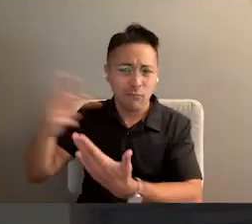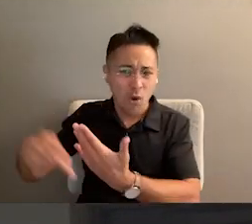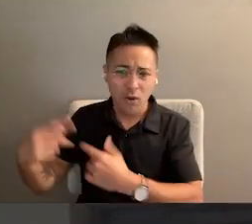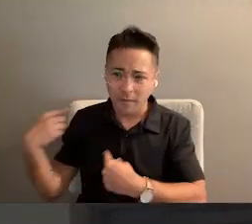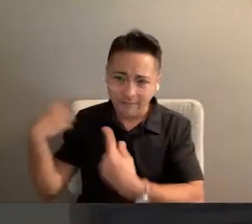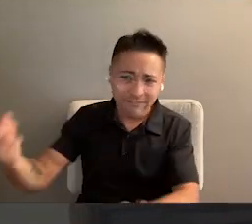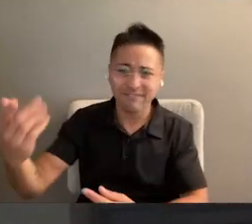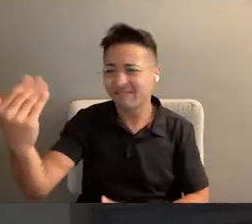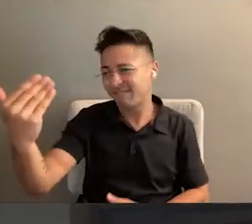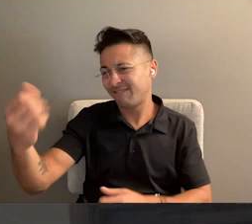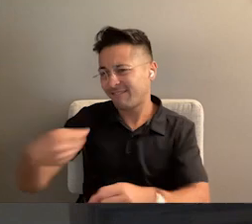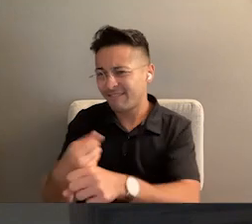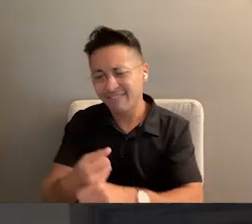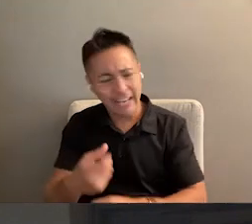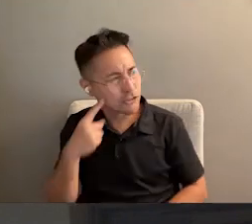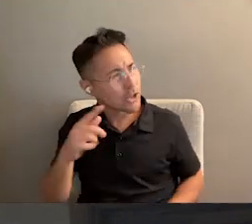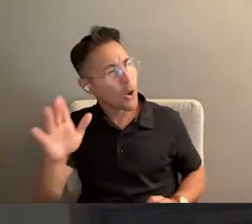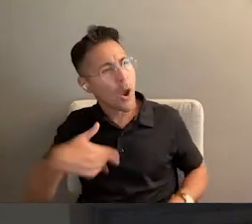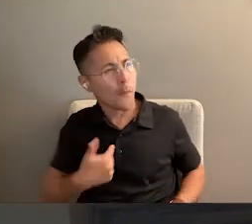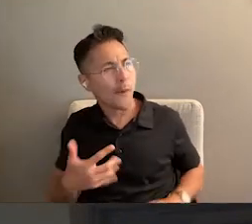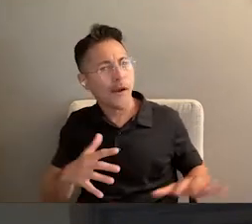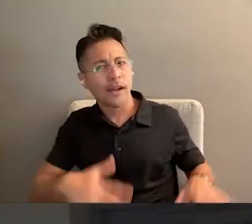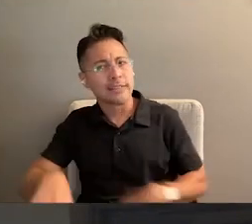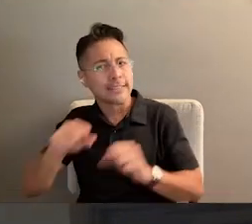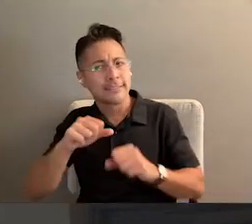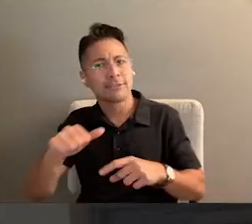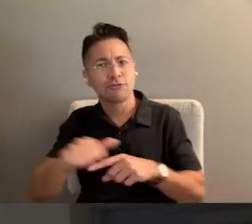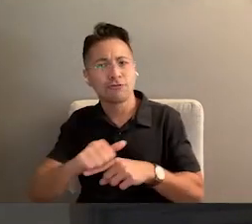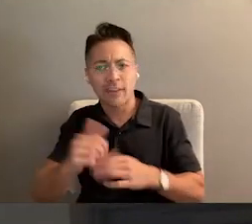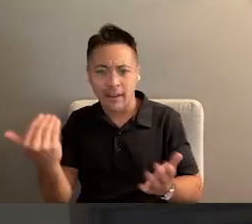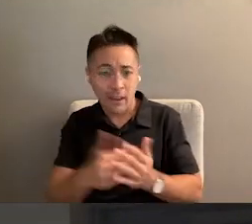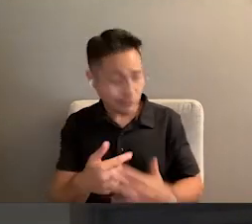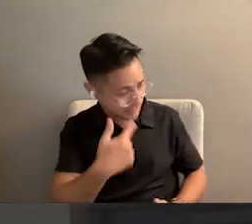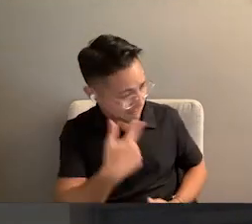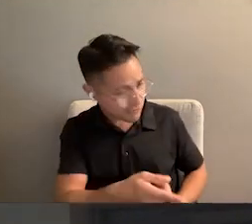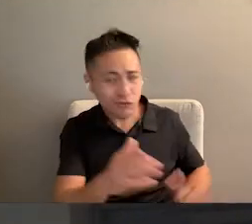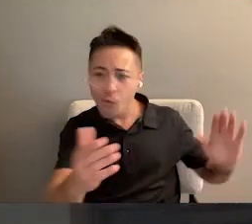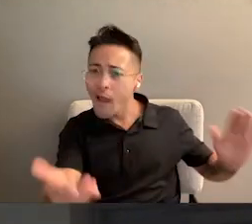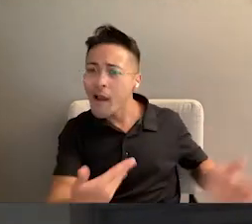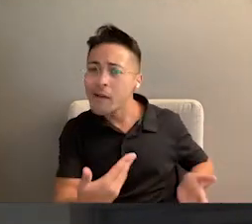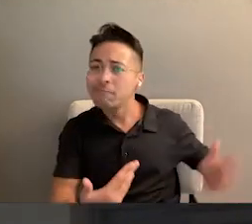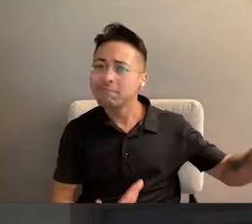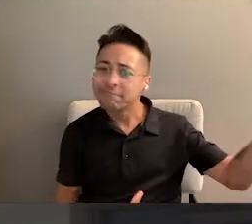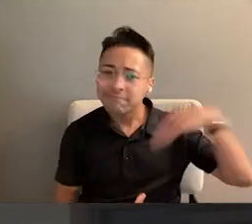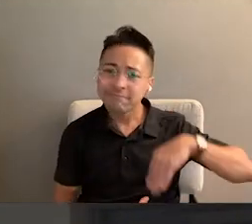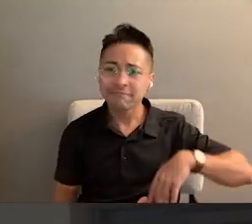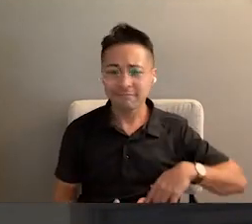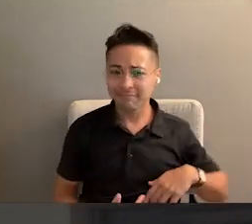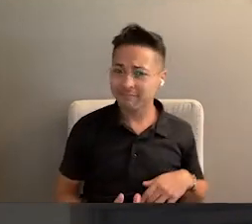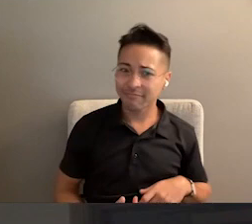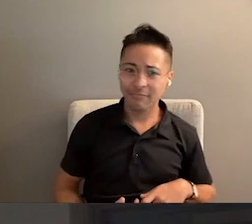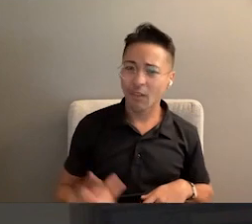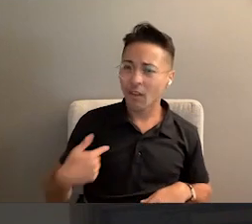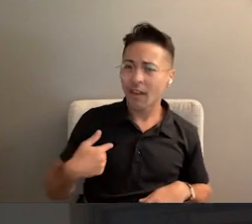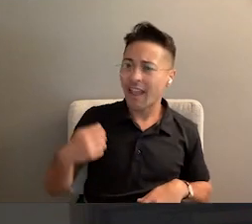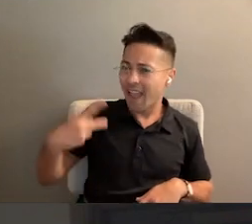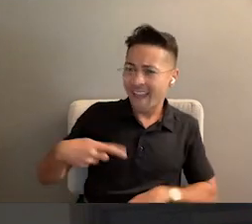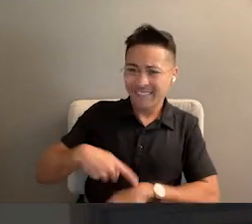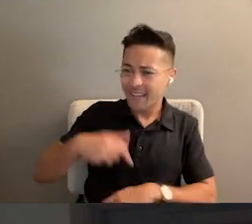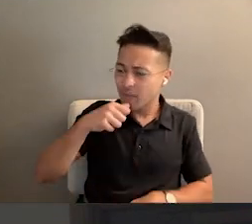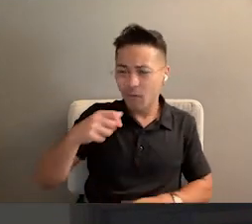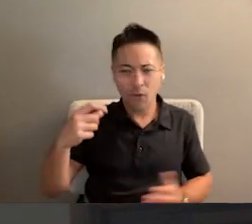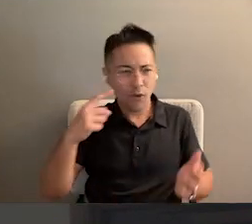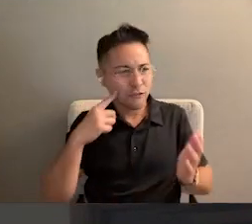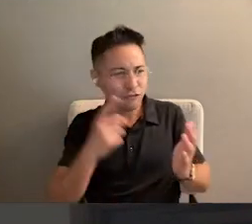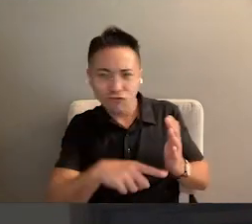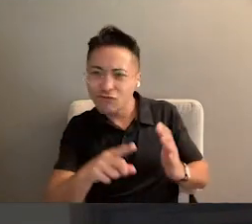time. We don't care if you've been on the program for 15 years and you say, you know what, I want to take the training again. We say, hey, welcome. We